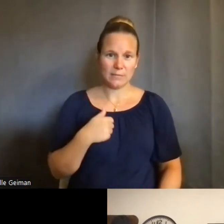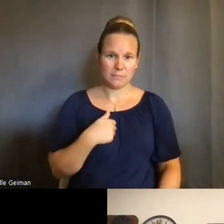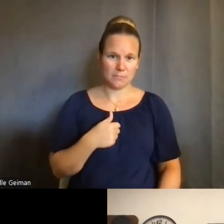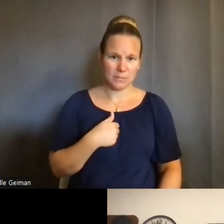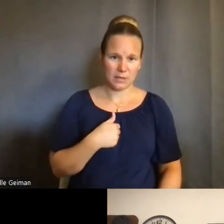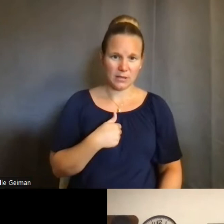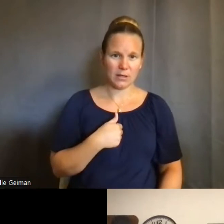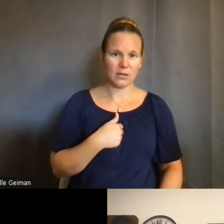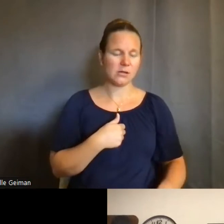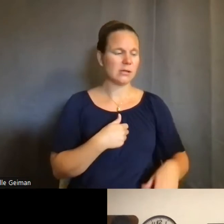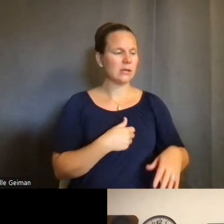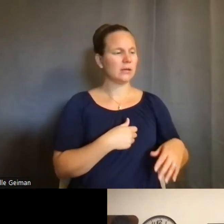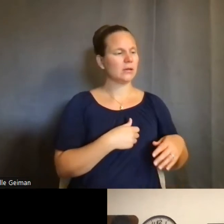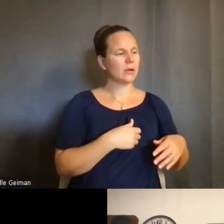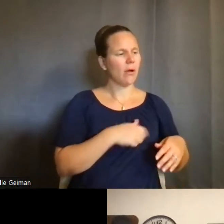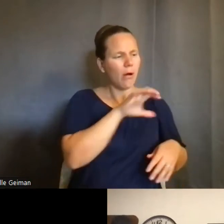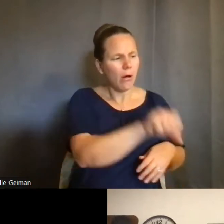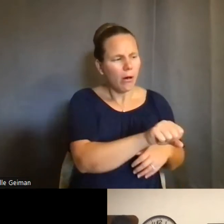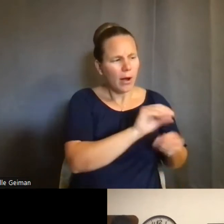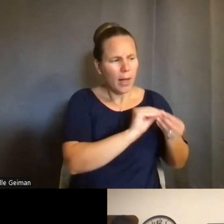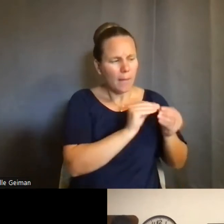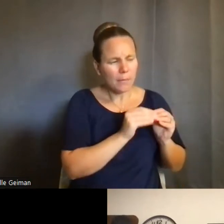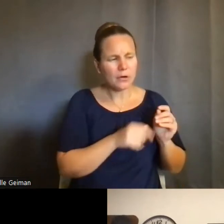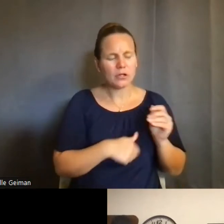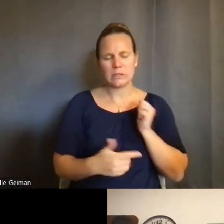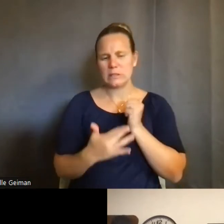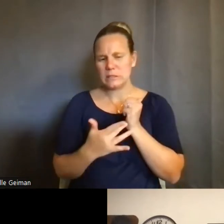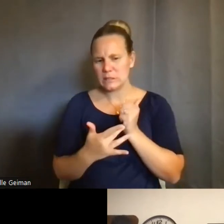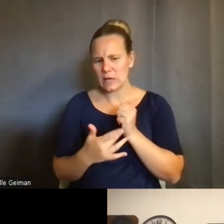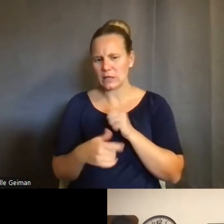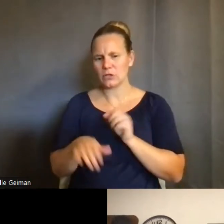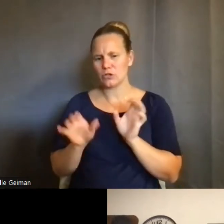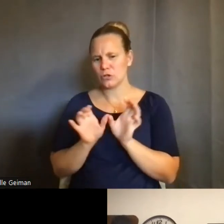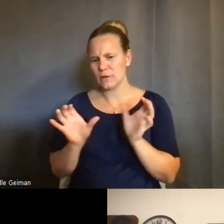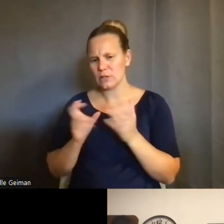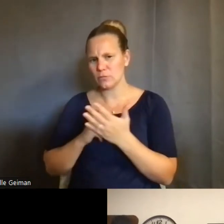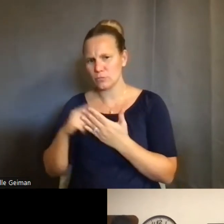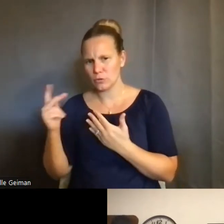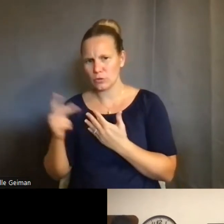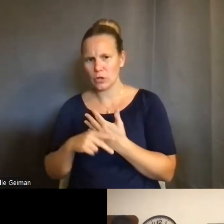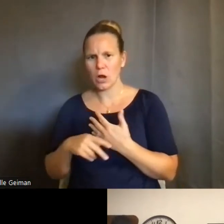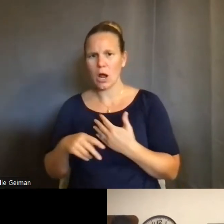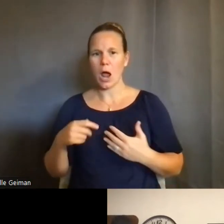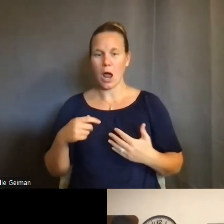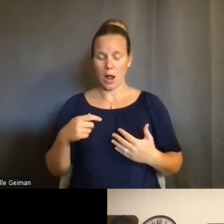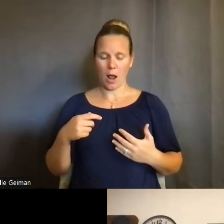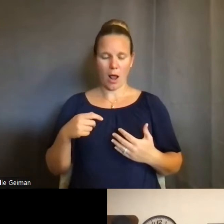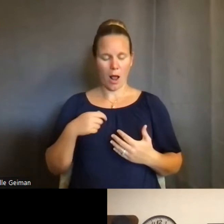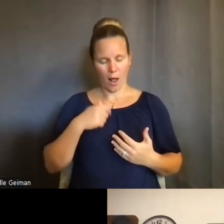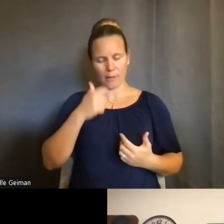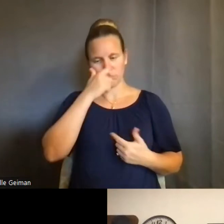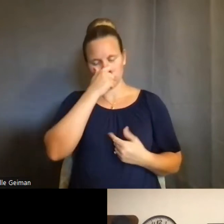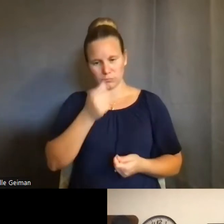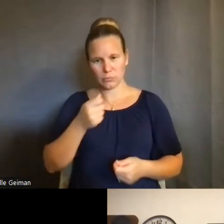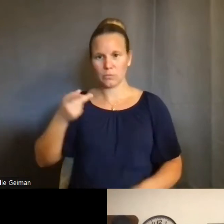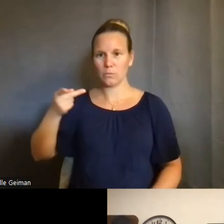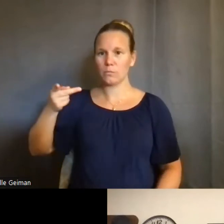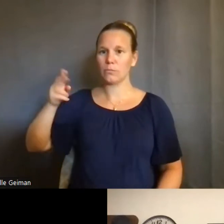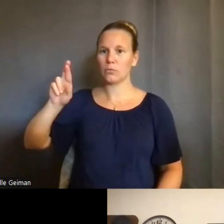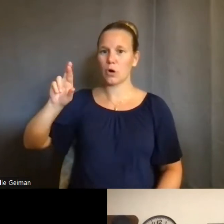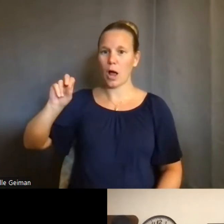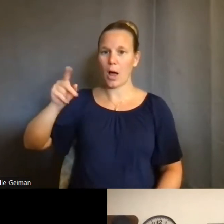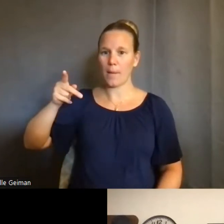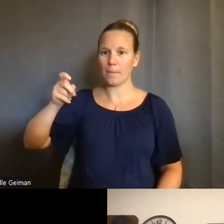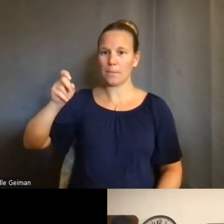these numbers he's sharing, these technical certifications, programs. I'm all about proper nouns and numbers, because that's what you can